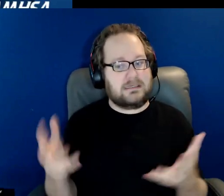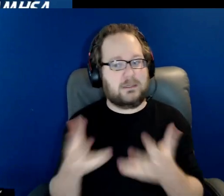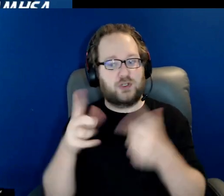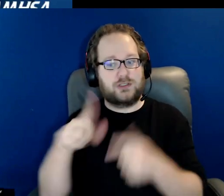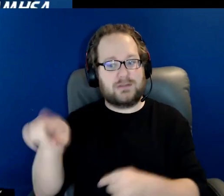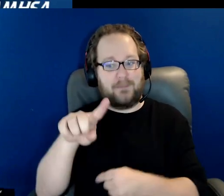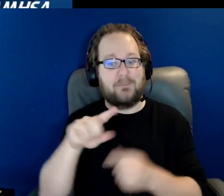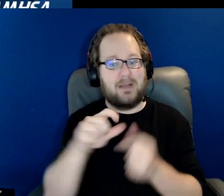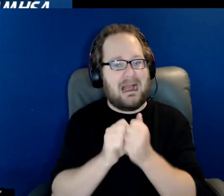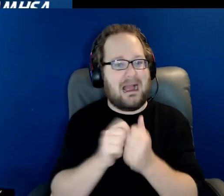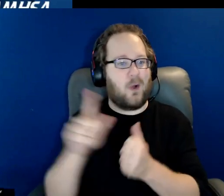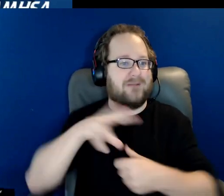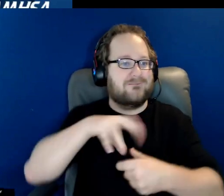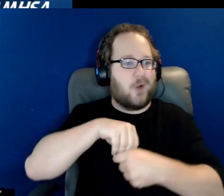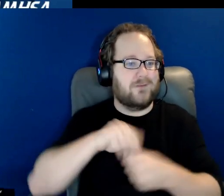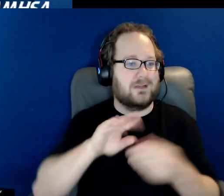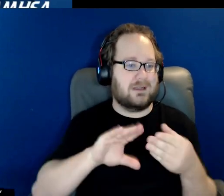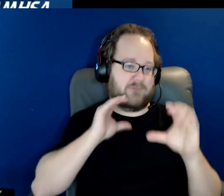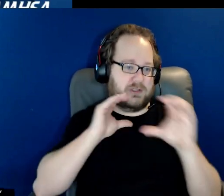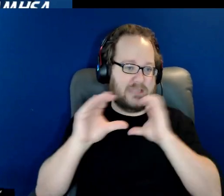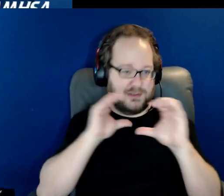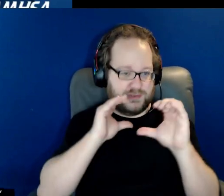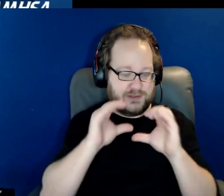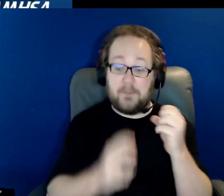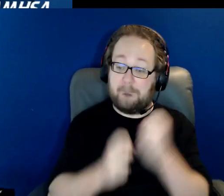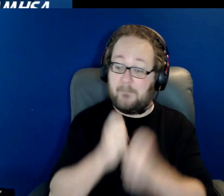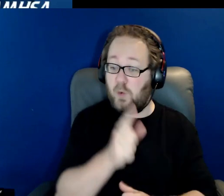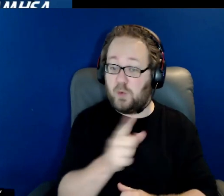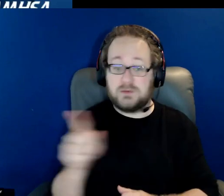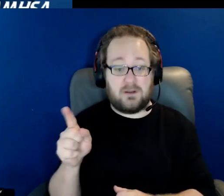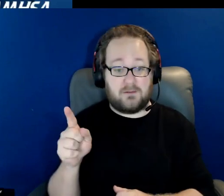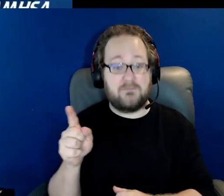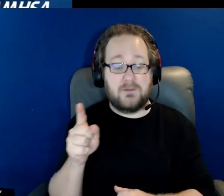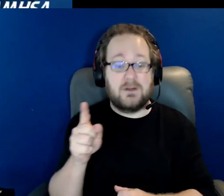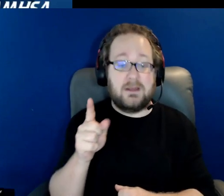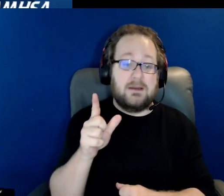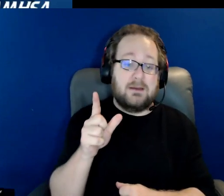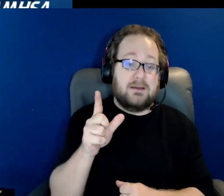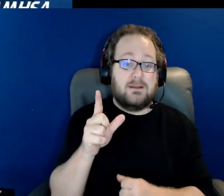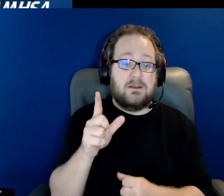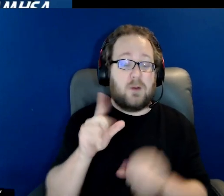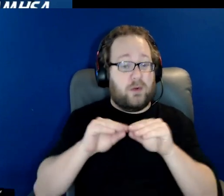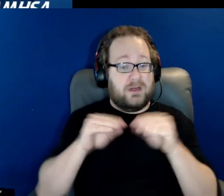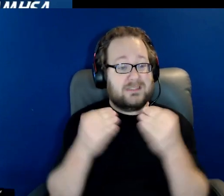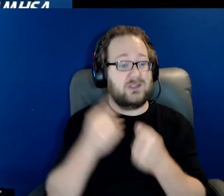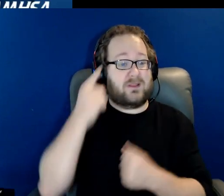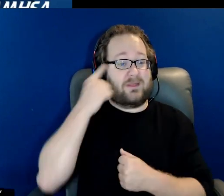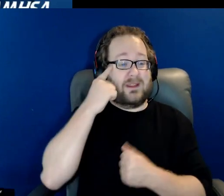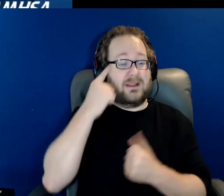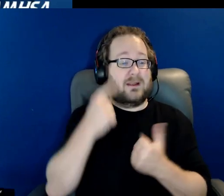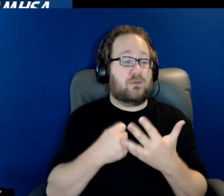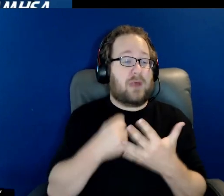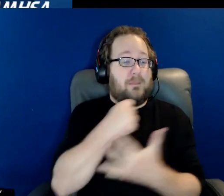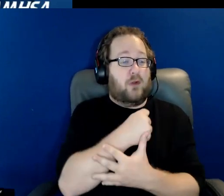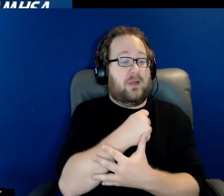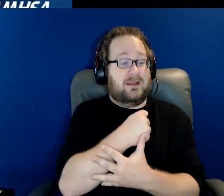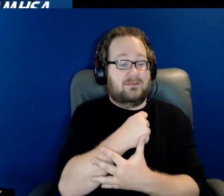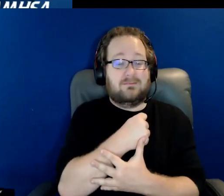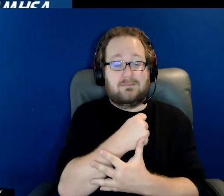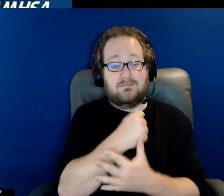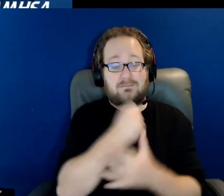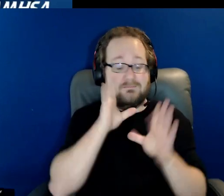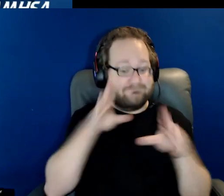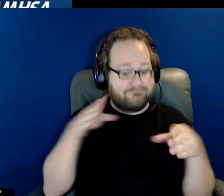conversation. Most of the organizations that SAMHSA funds or interacts with think of themselves as primarily focused